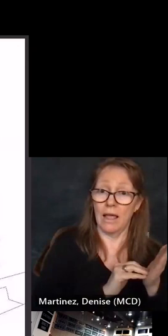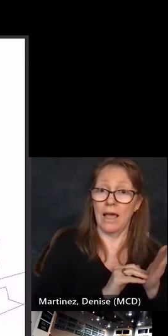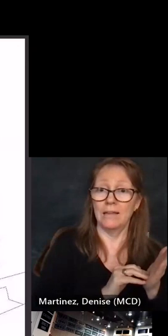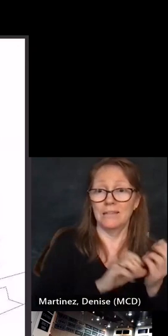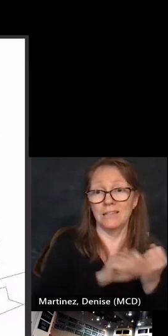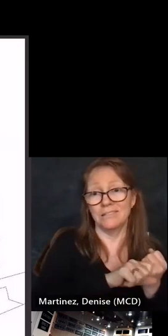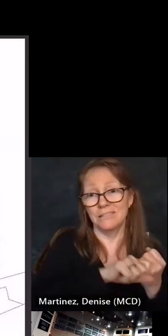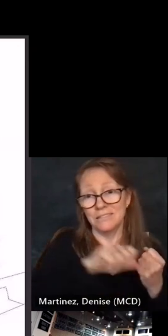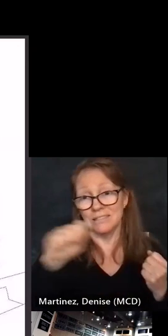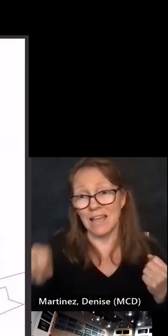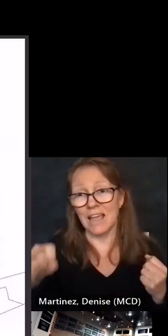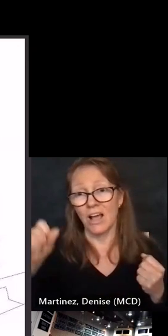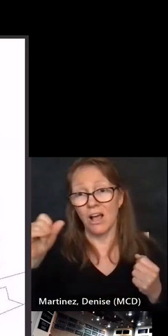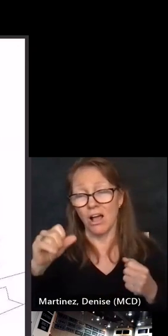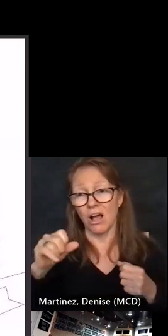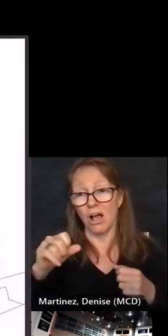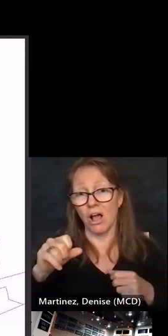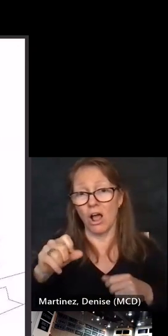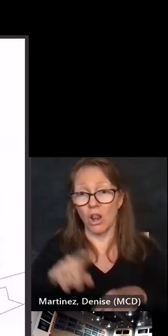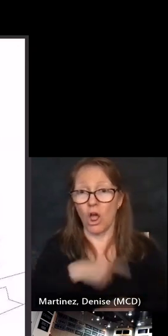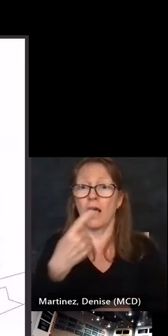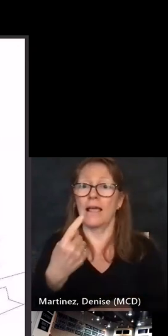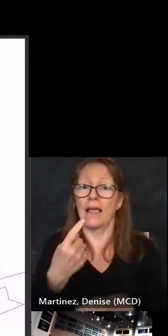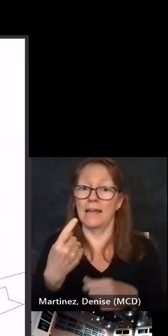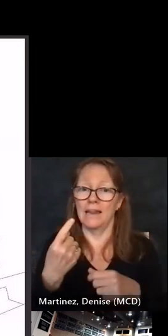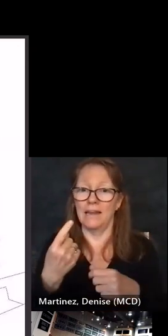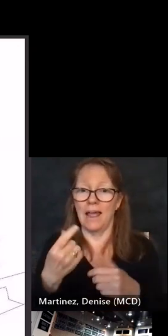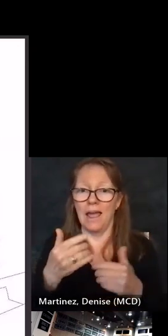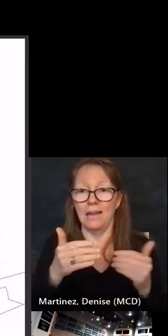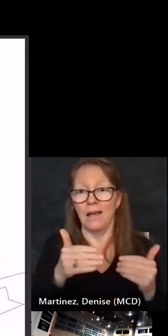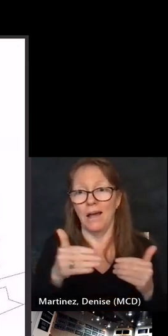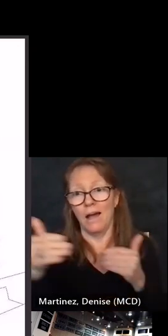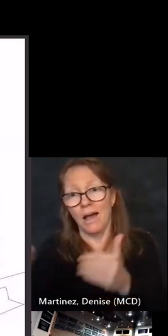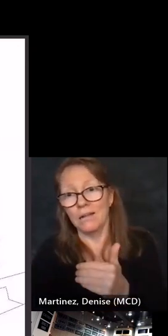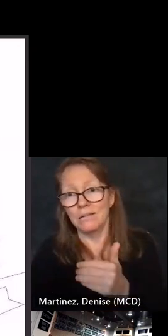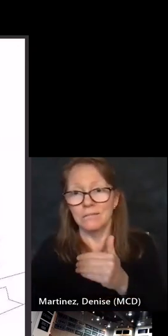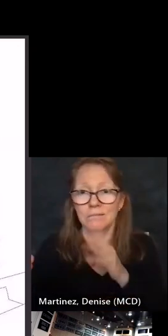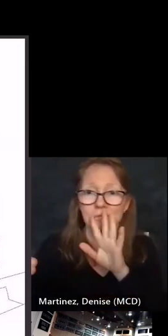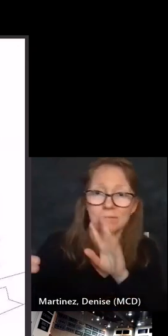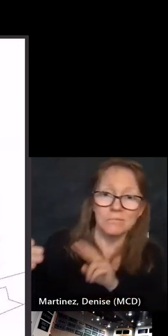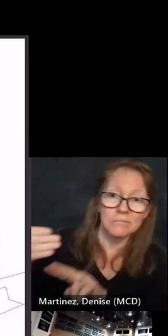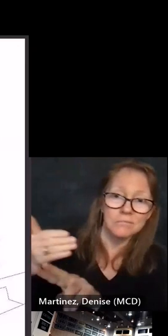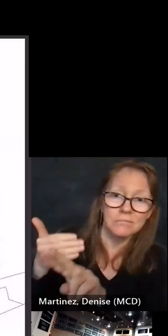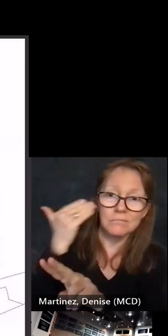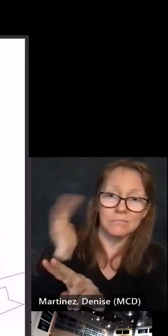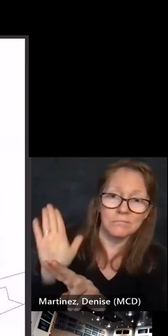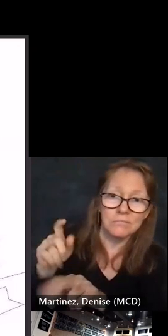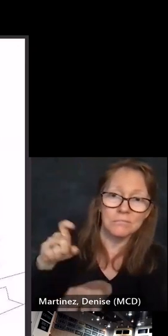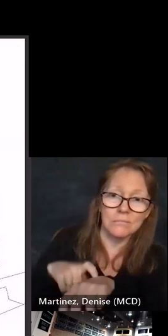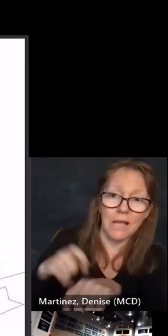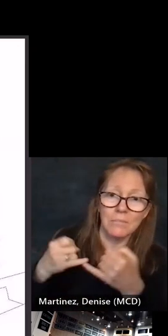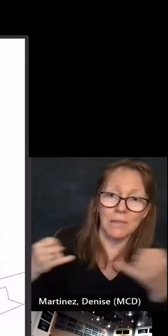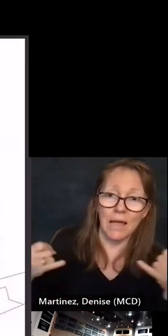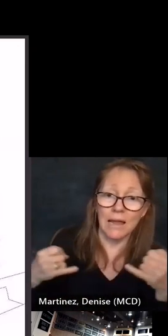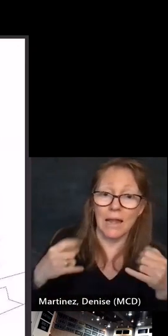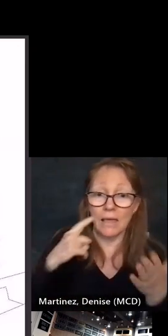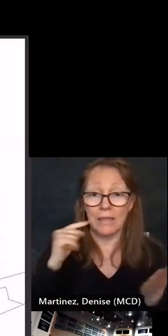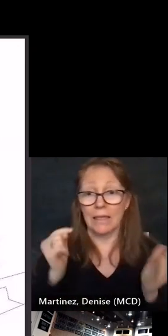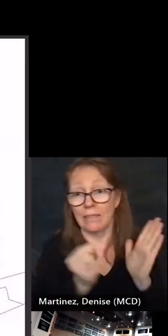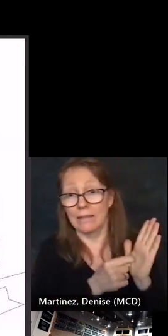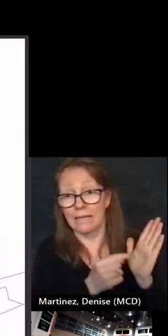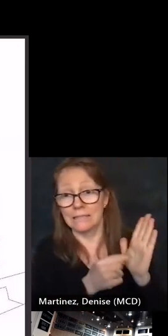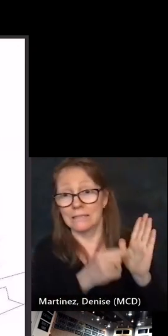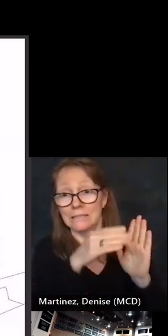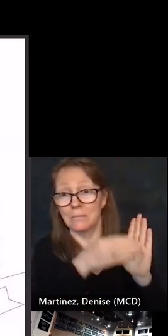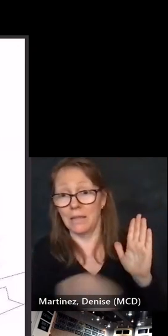elongated and uncertain timeline when I think this is something that we could really have sooner.